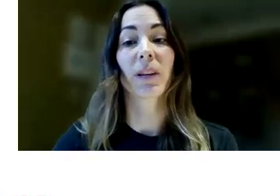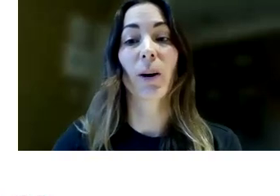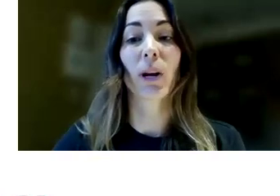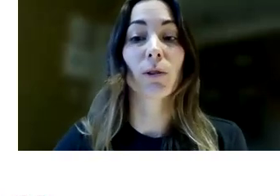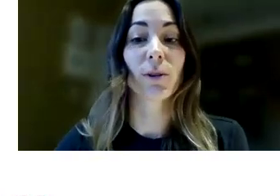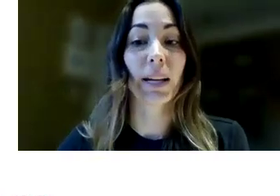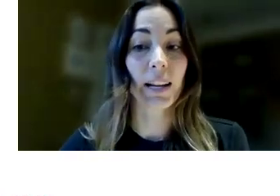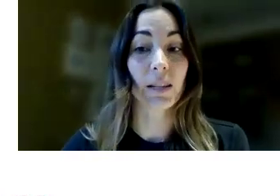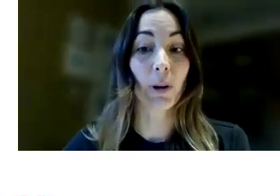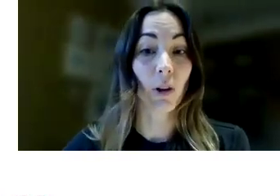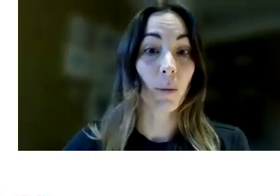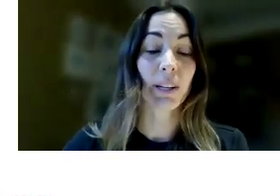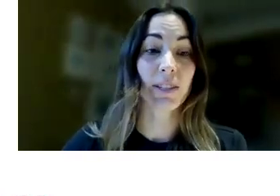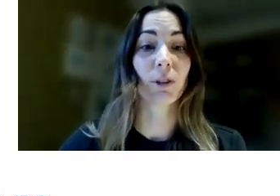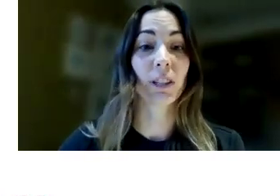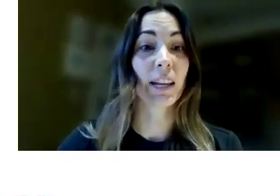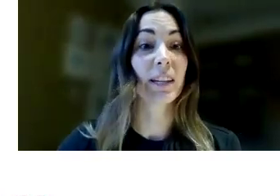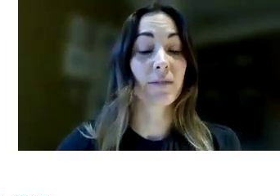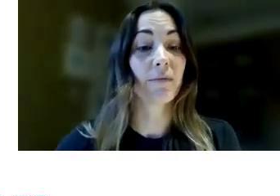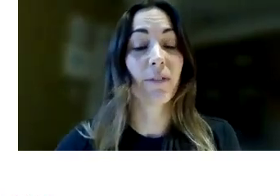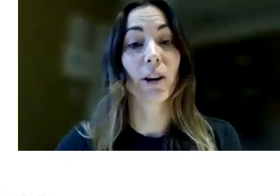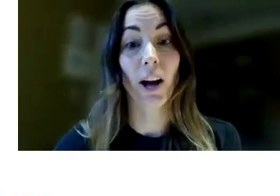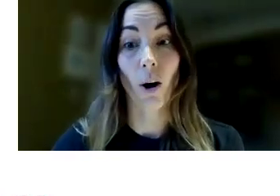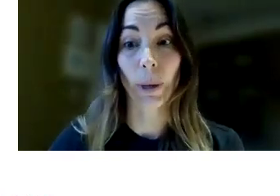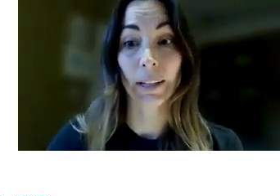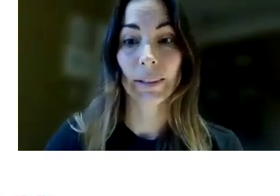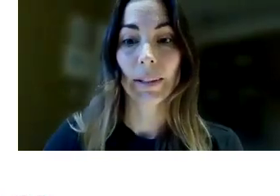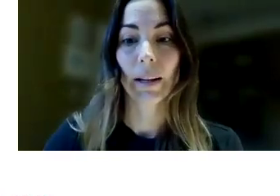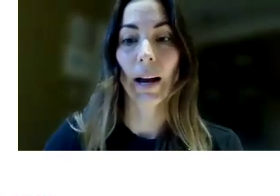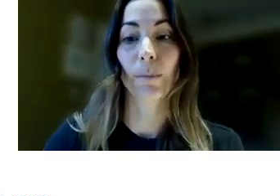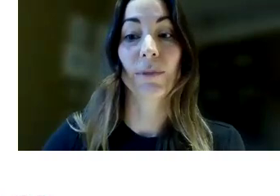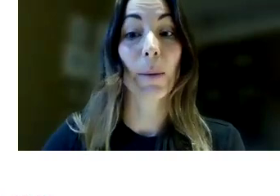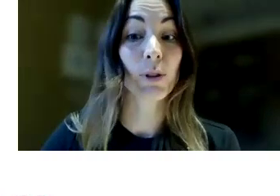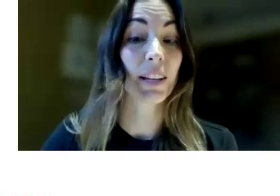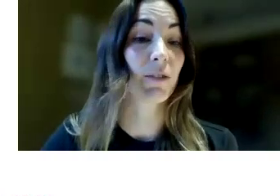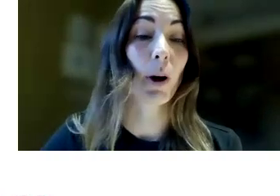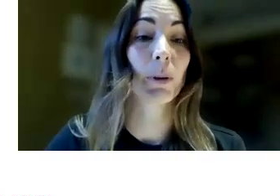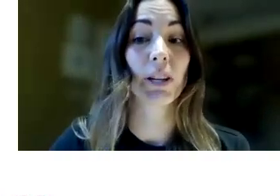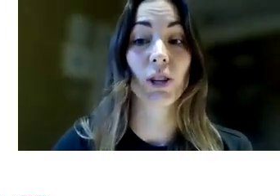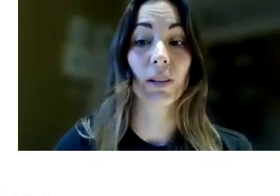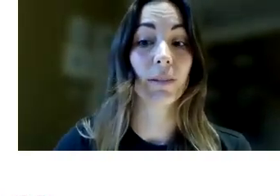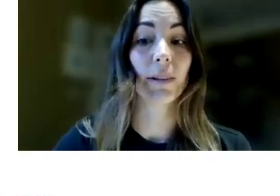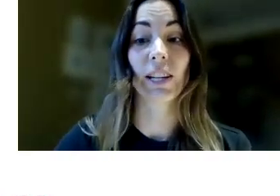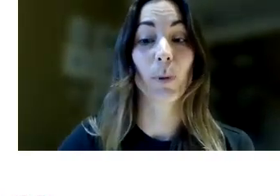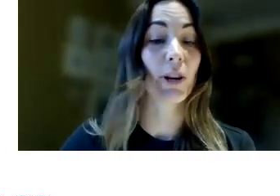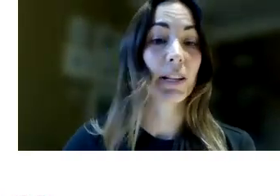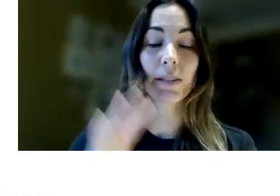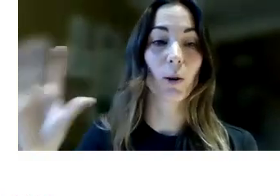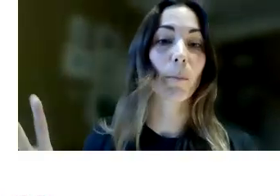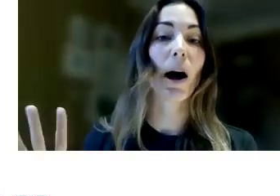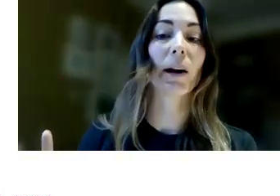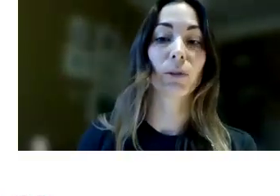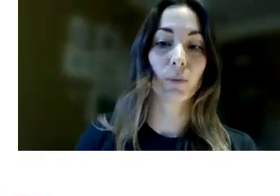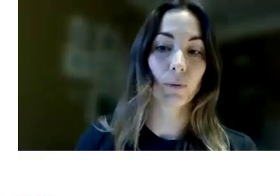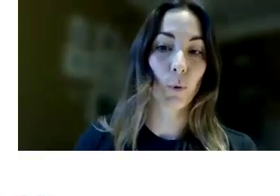Tinnitus is something that we also get asked about a lot because it really is very common. 10% of the population